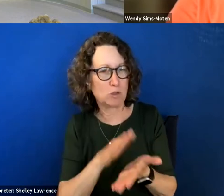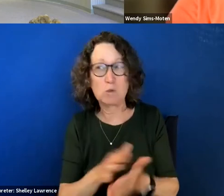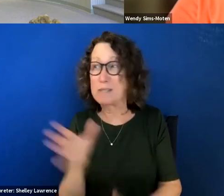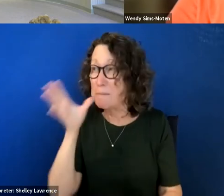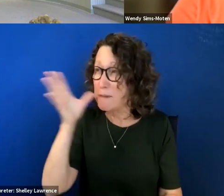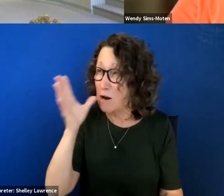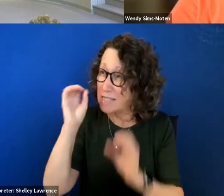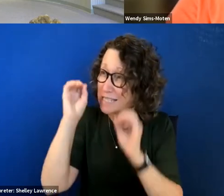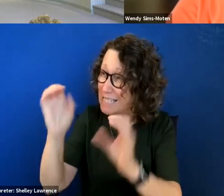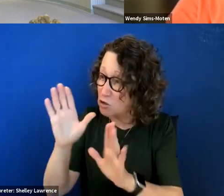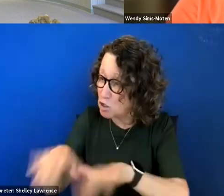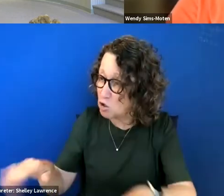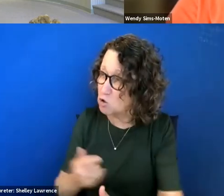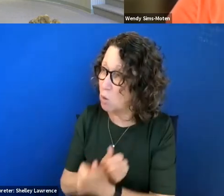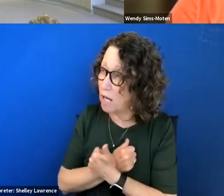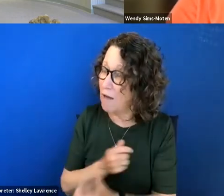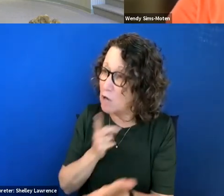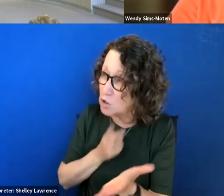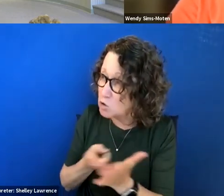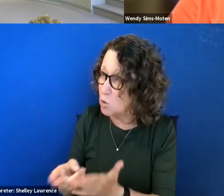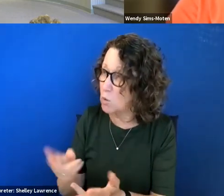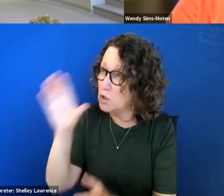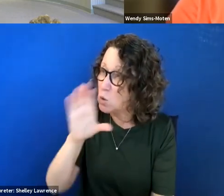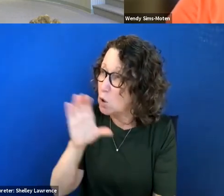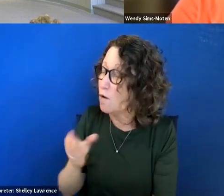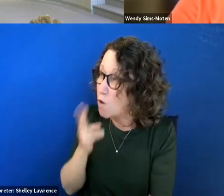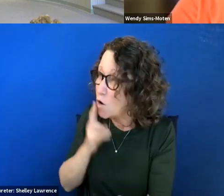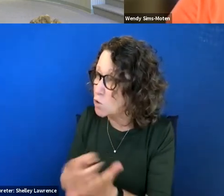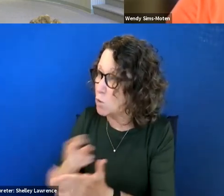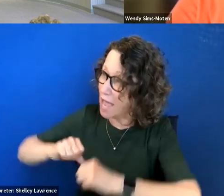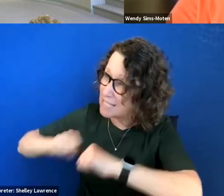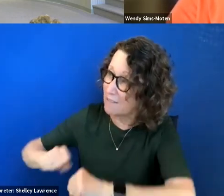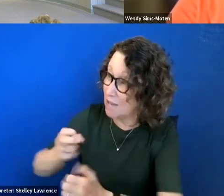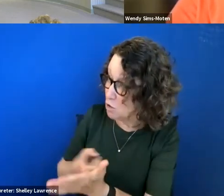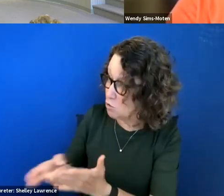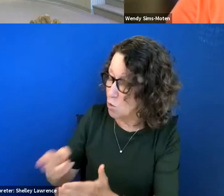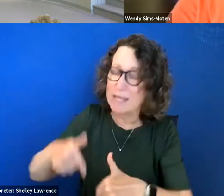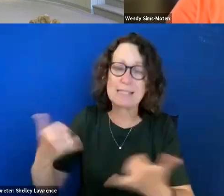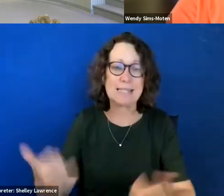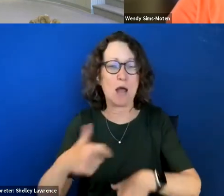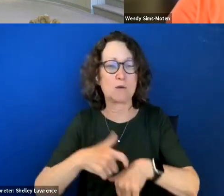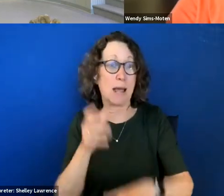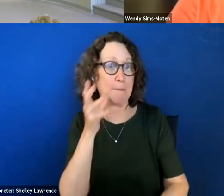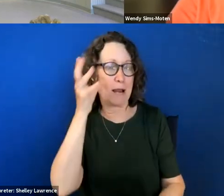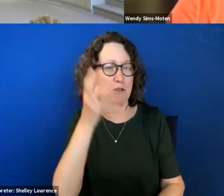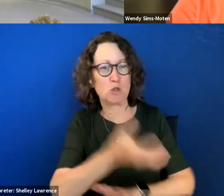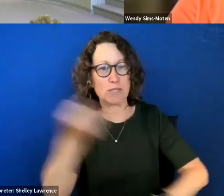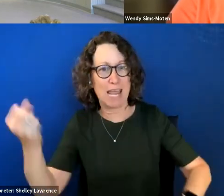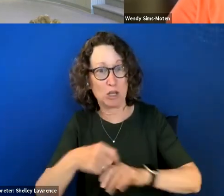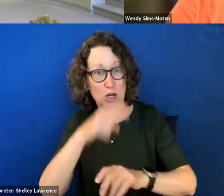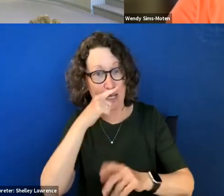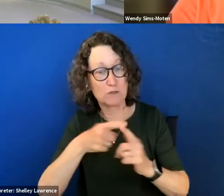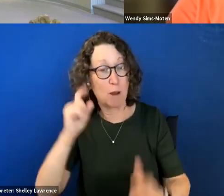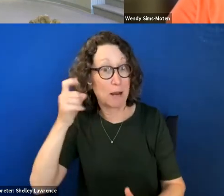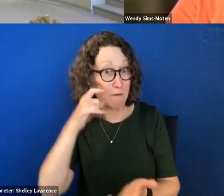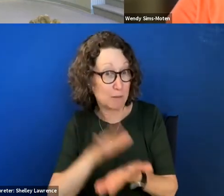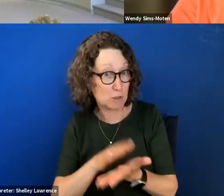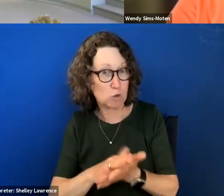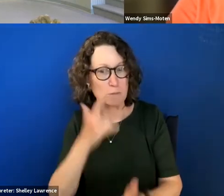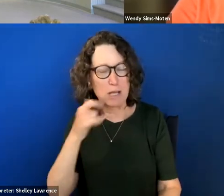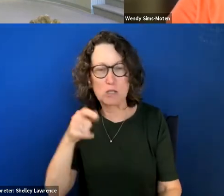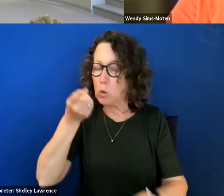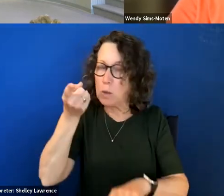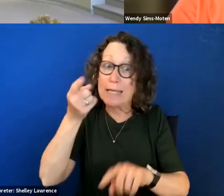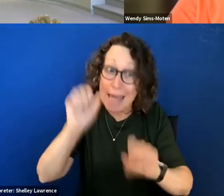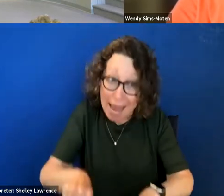Parents, teach your children to love truth, to seek truth, and defend truth. It's time, parents, to pull your kids out of government schools because you